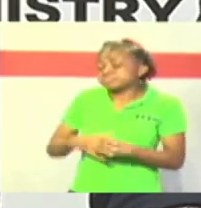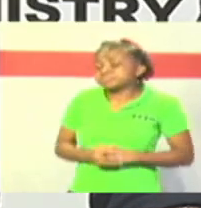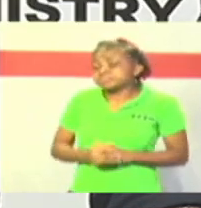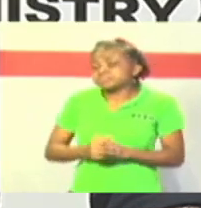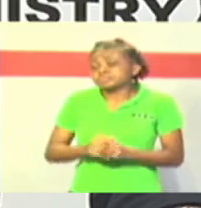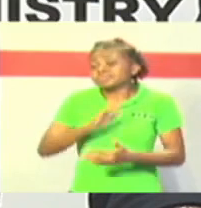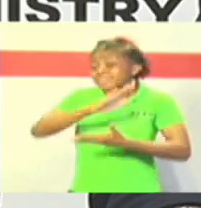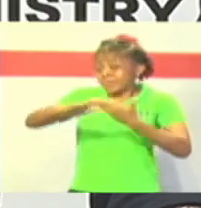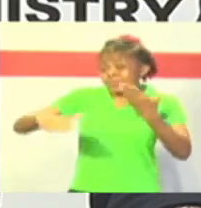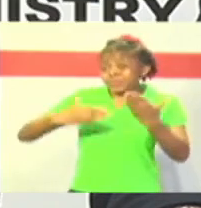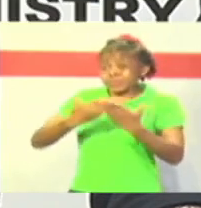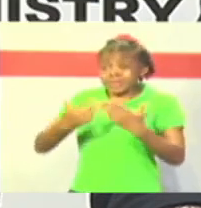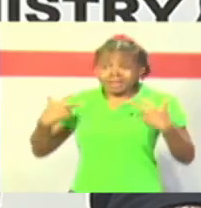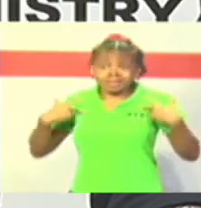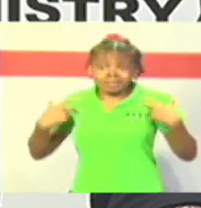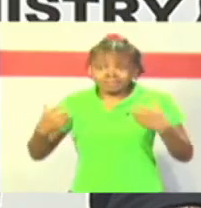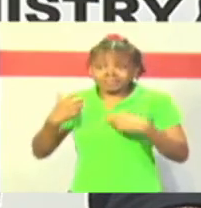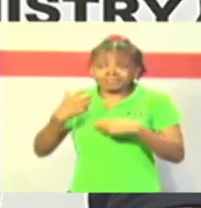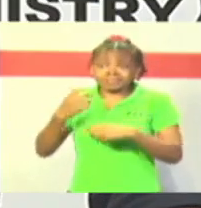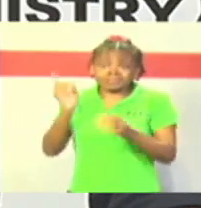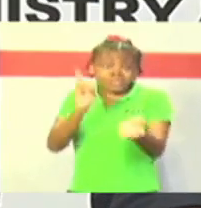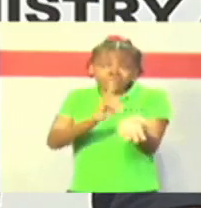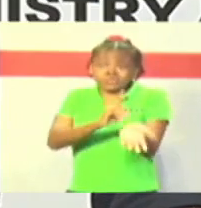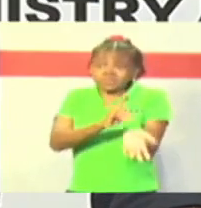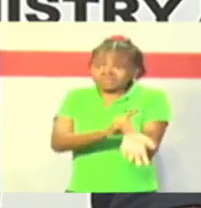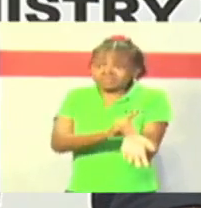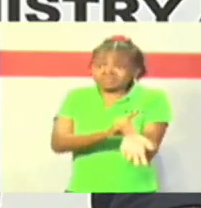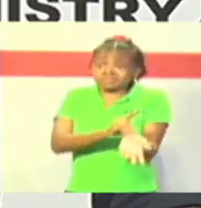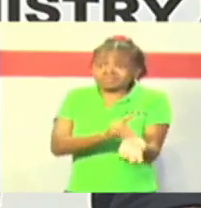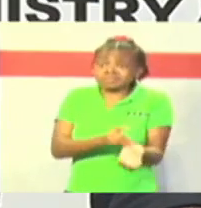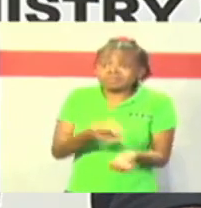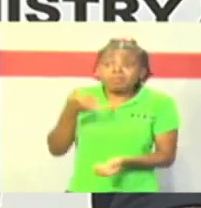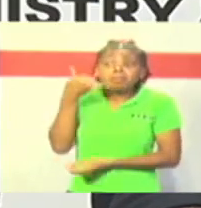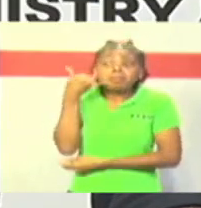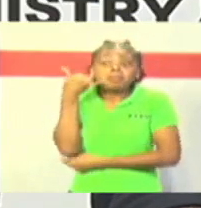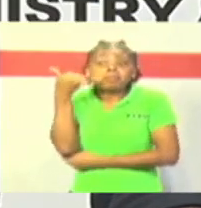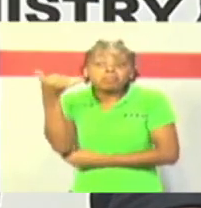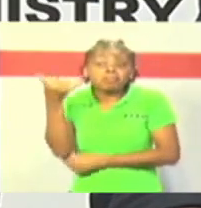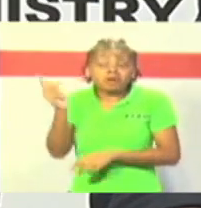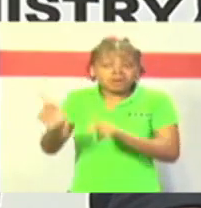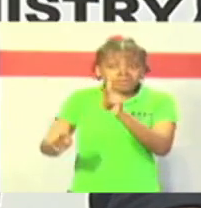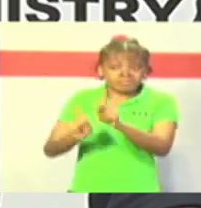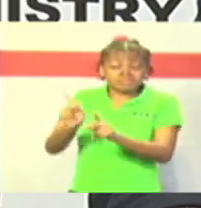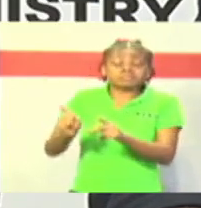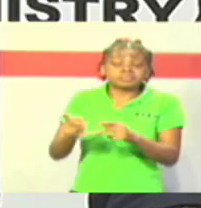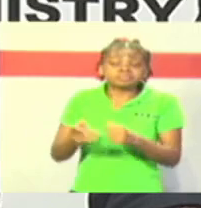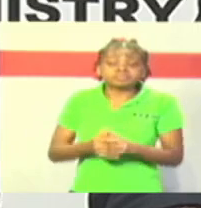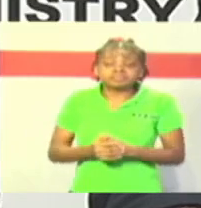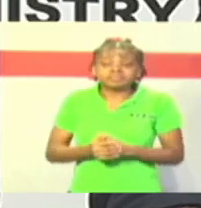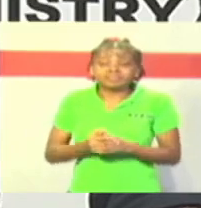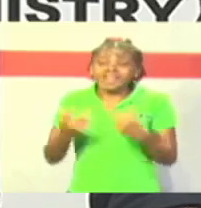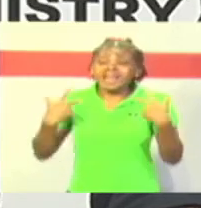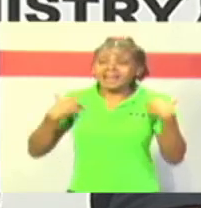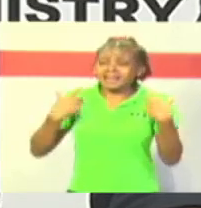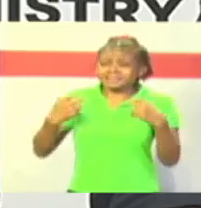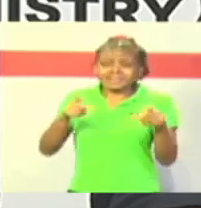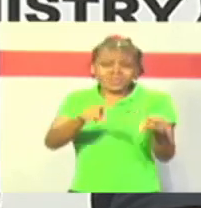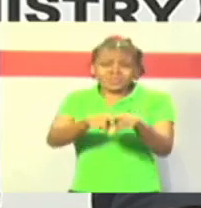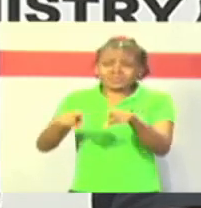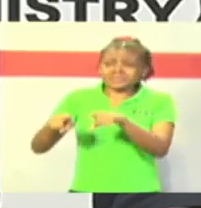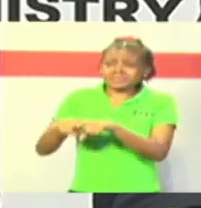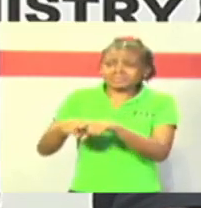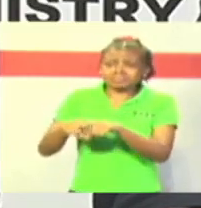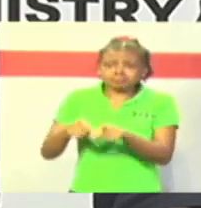We have, for example, 64% of them accessing the tips on the site. We have a